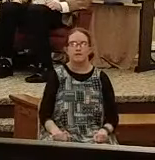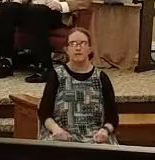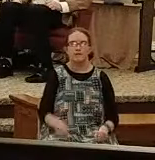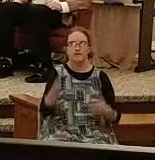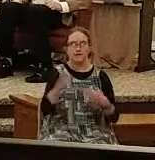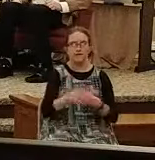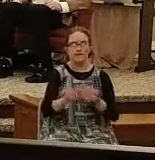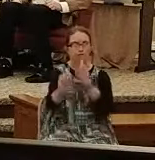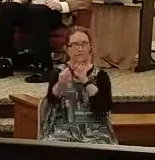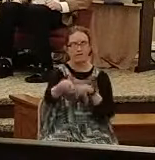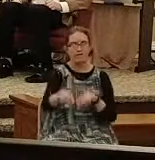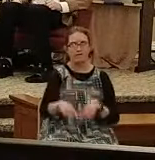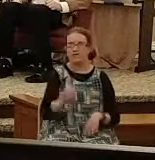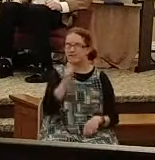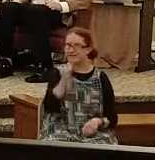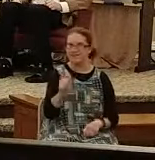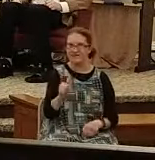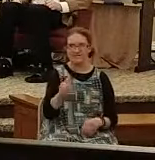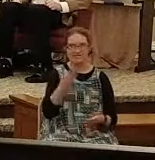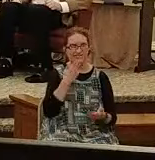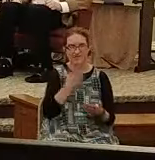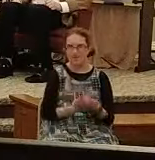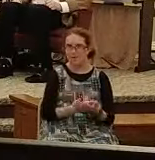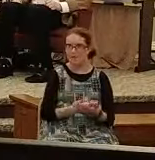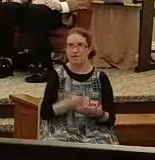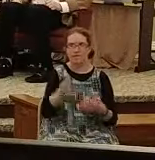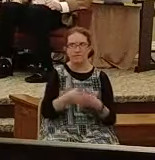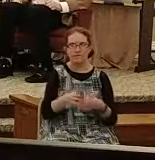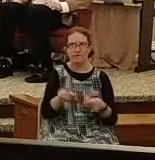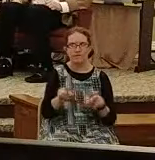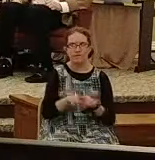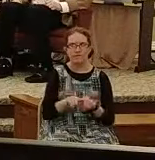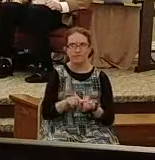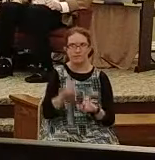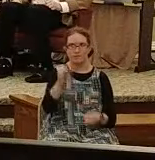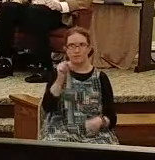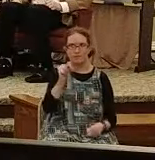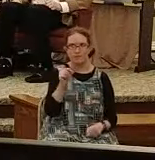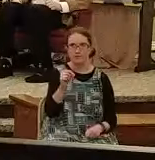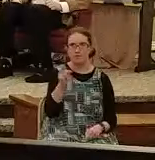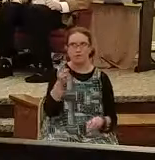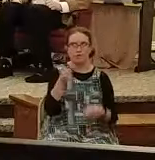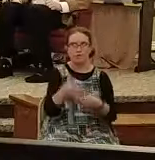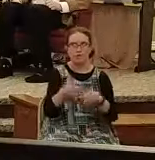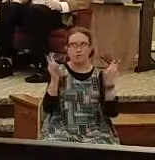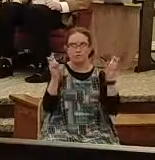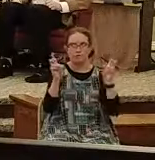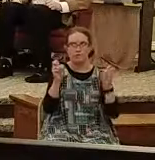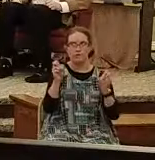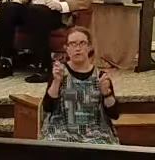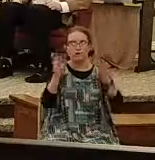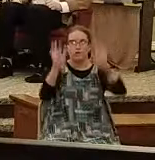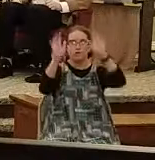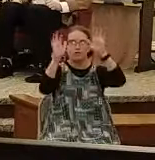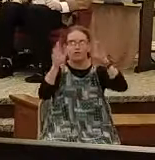of them, their response wasn't all that great. Some of them are like these little, what we call snowflakes we got